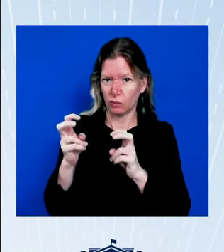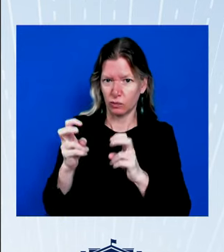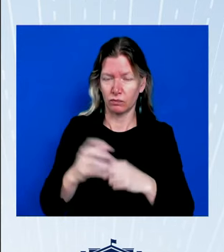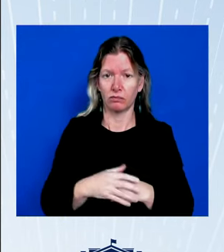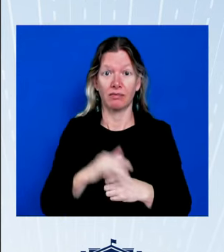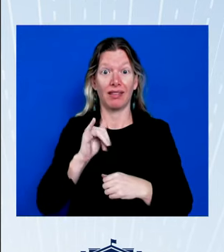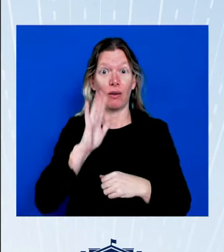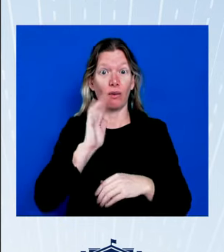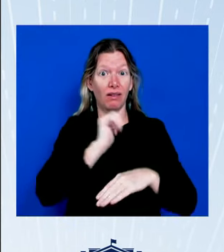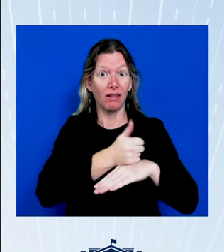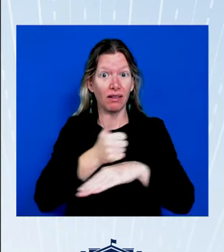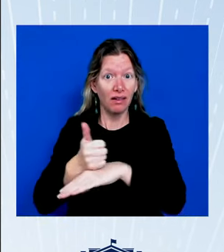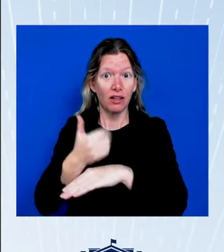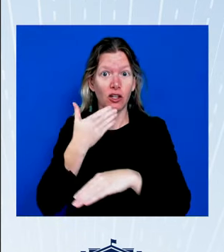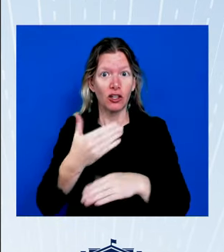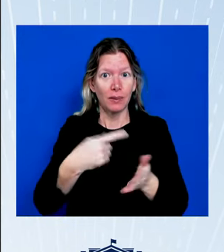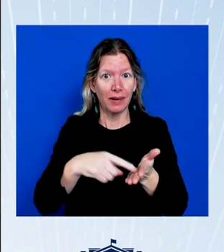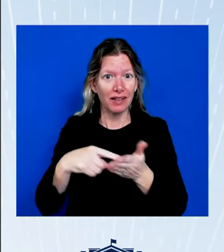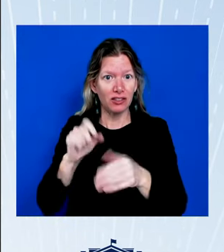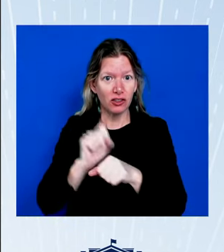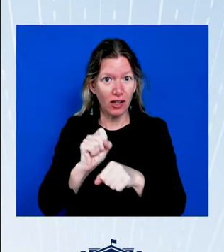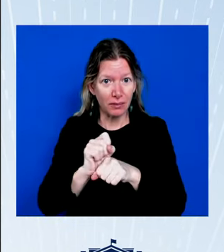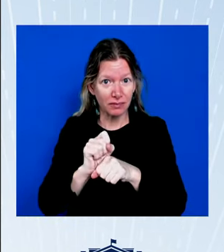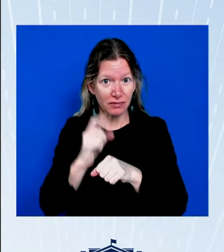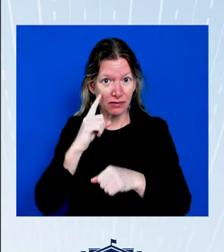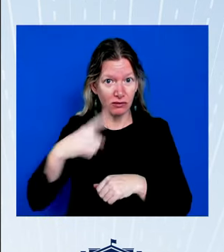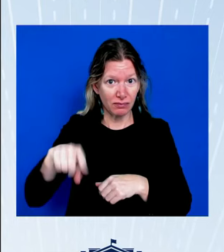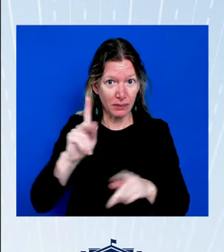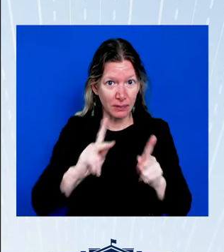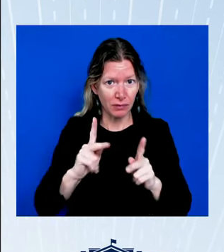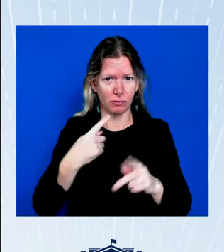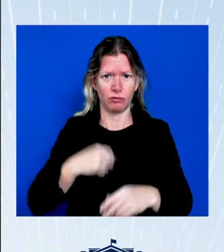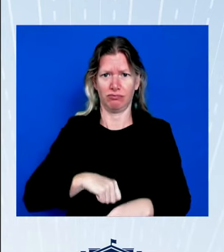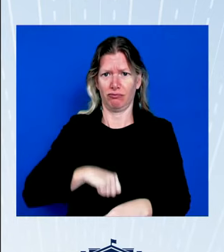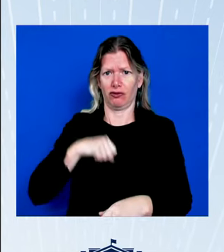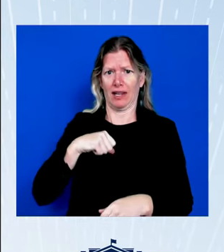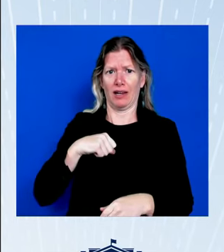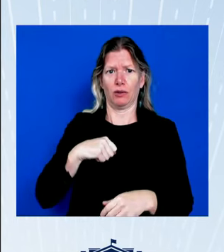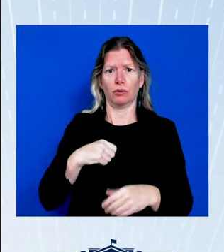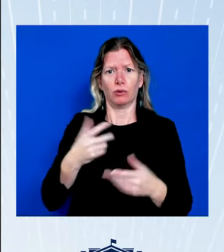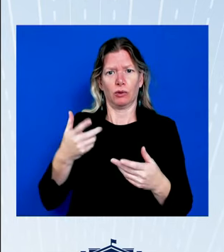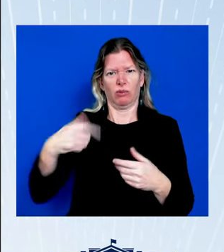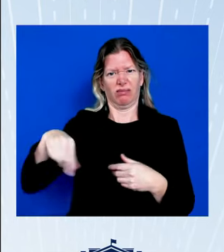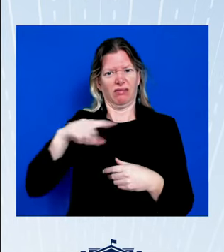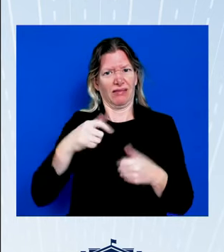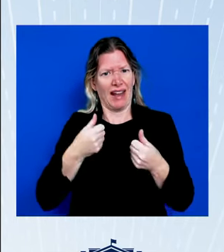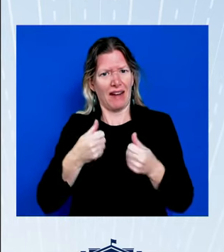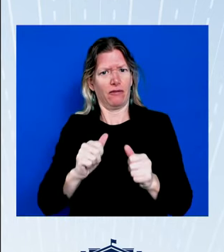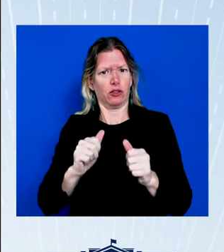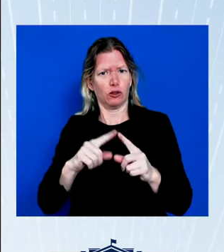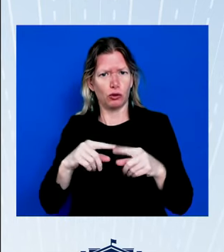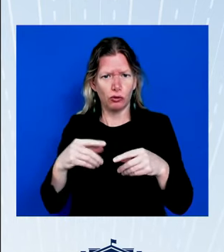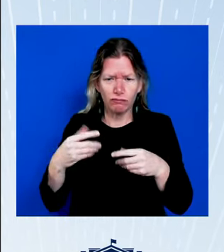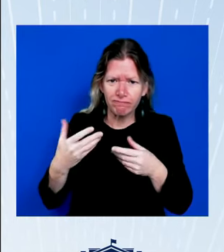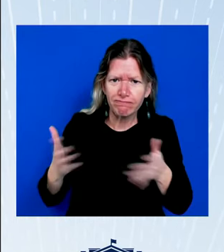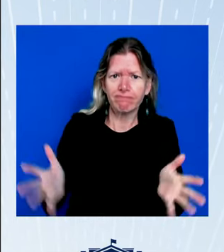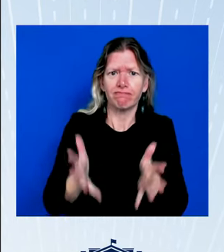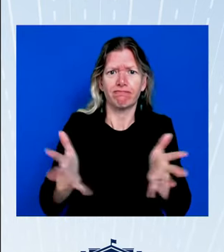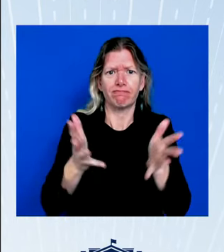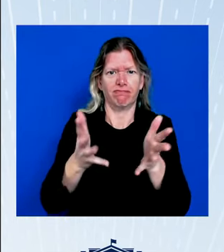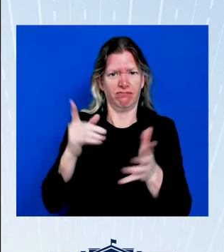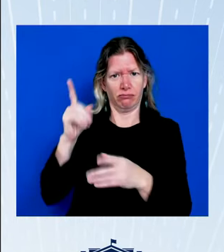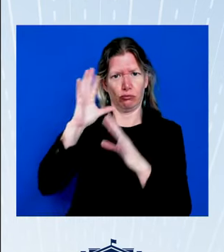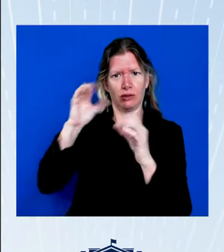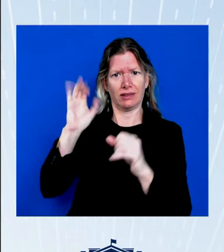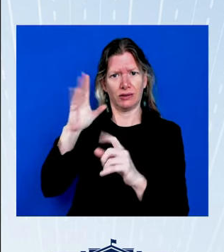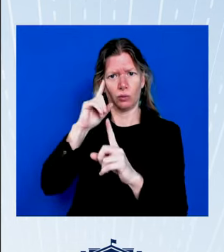efforts to deliver on the president's goals of a clean energy future, both offshore and on our public lands. But